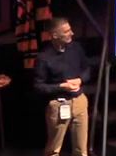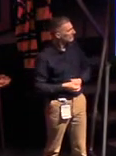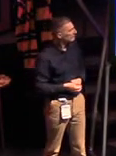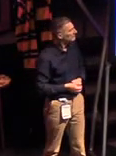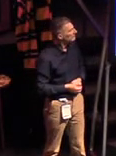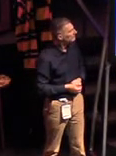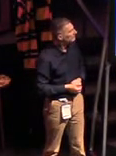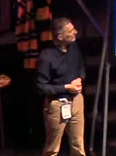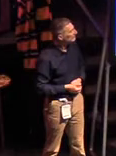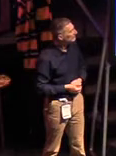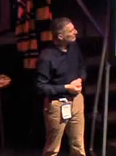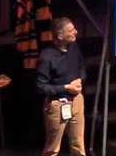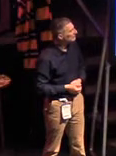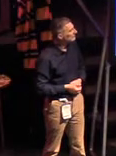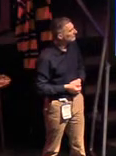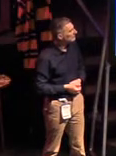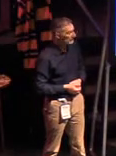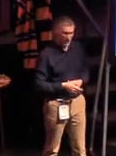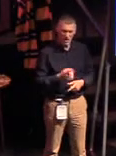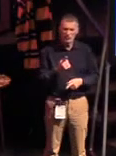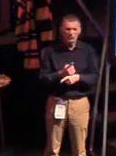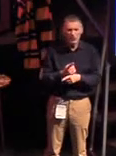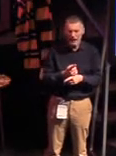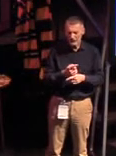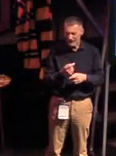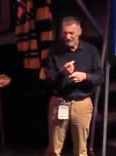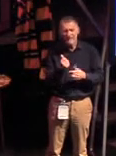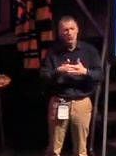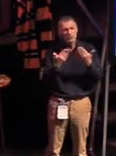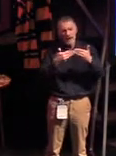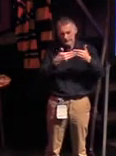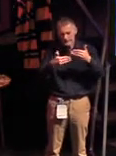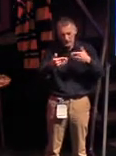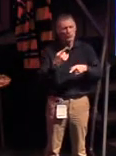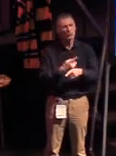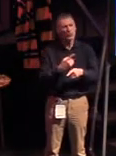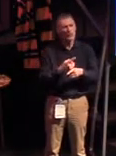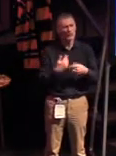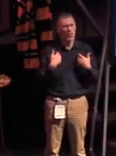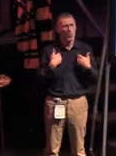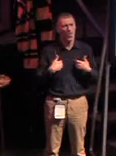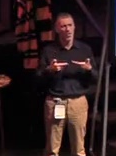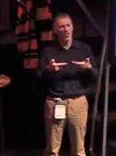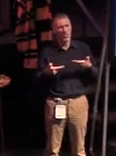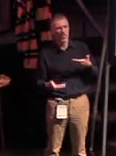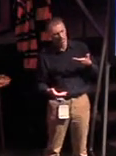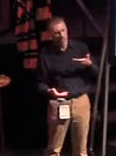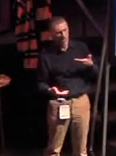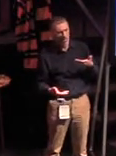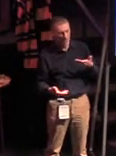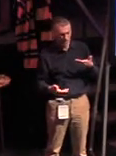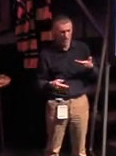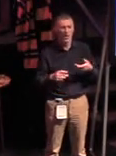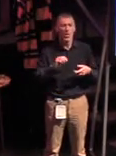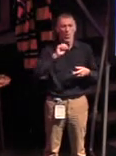Let's talk and listen in the coming days. And let's listen again. Let's